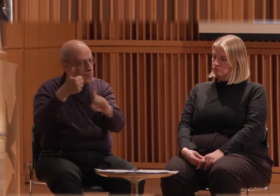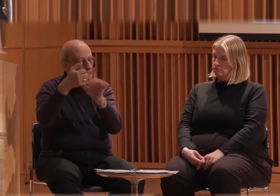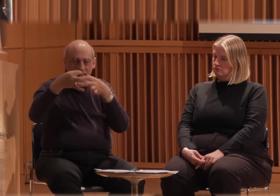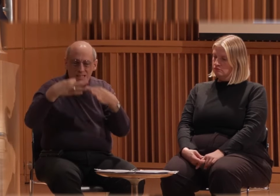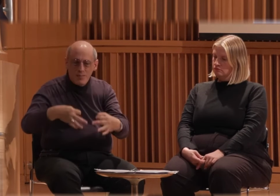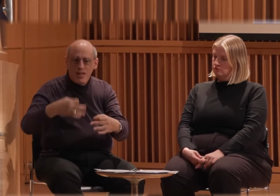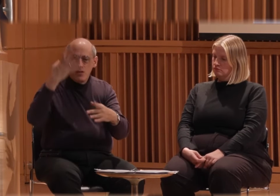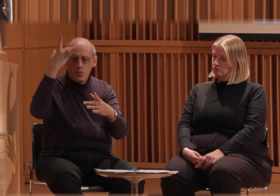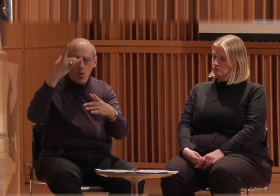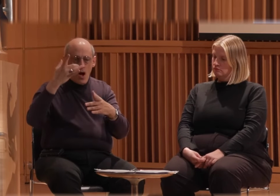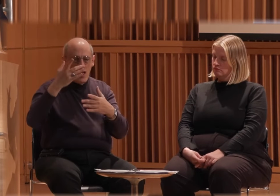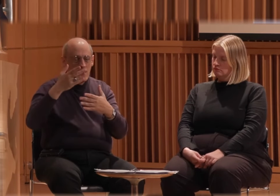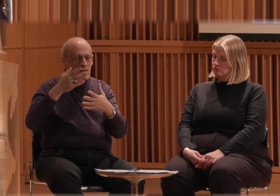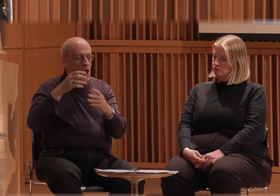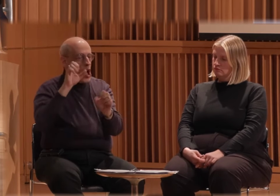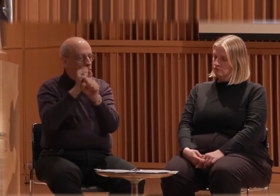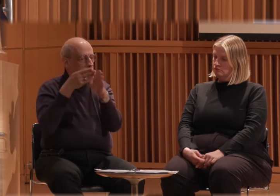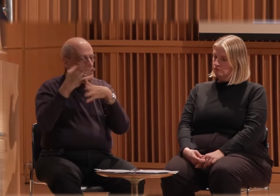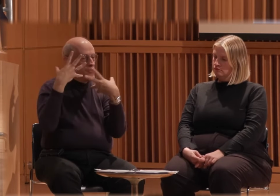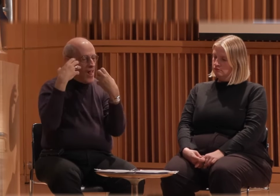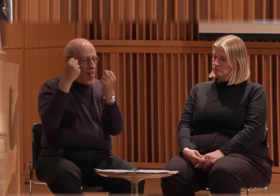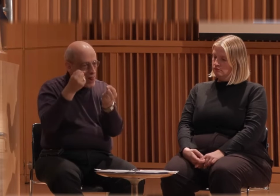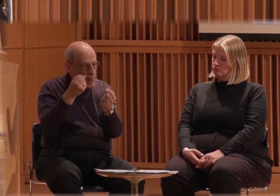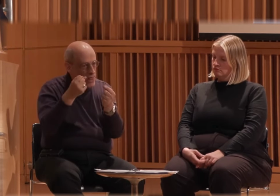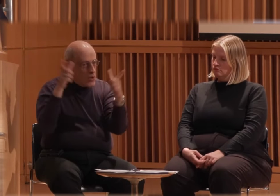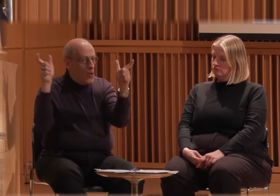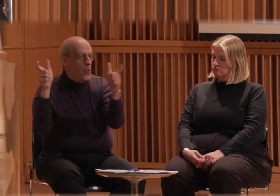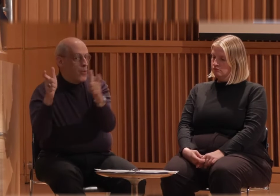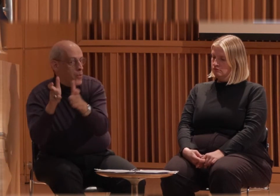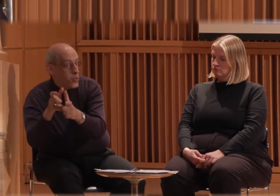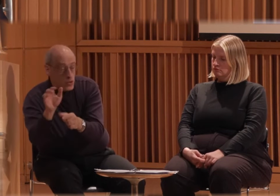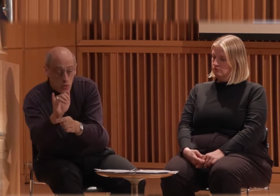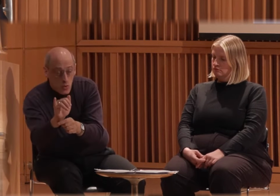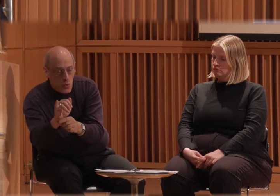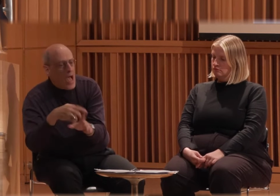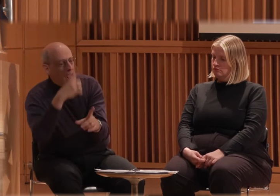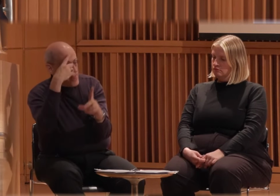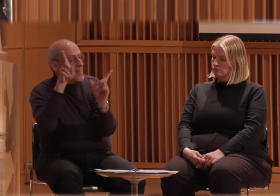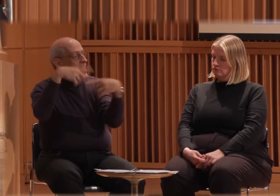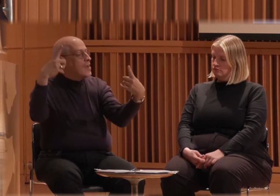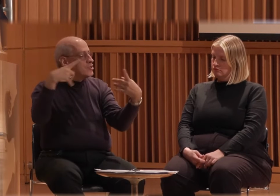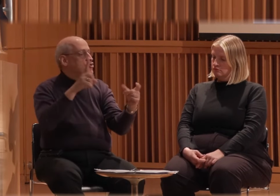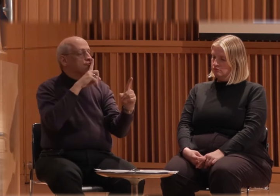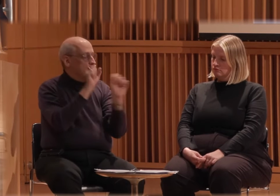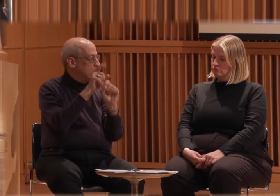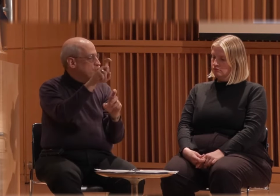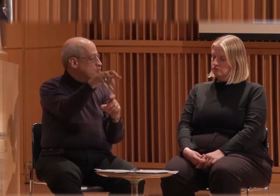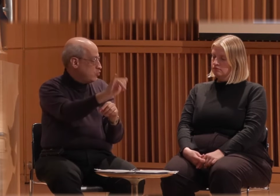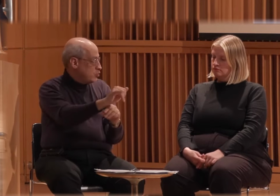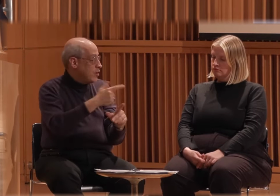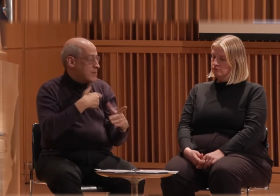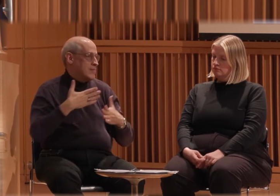the marginalization of occupational health as a concern, I also think the inverse is true. And I am